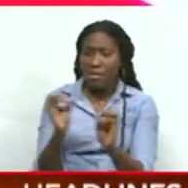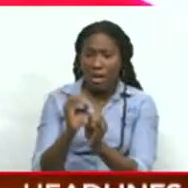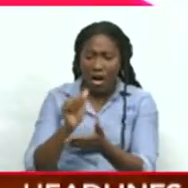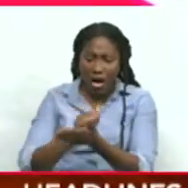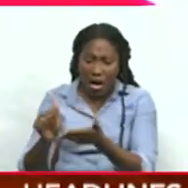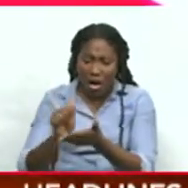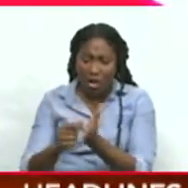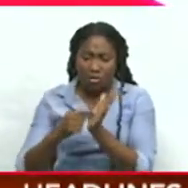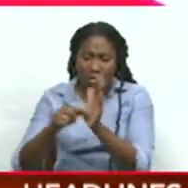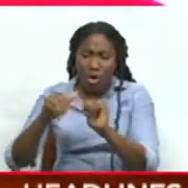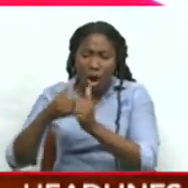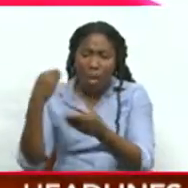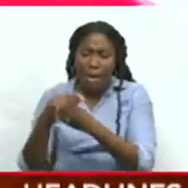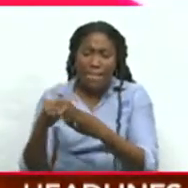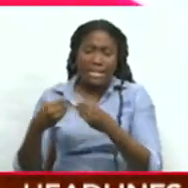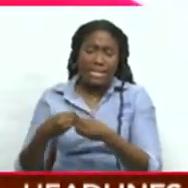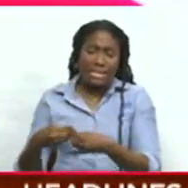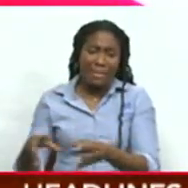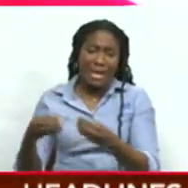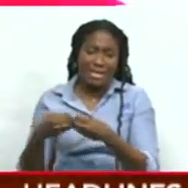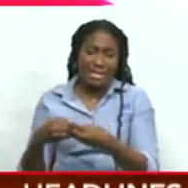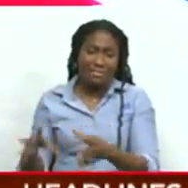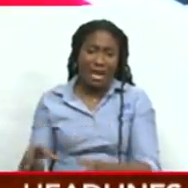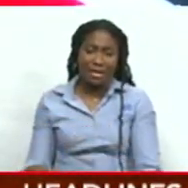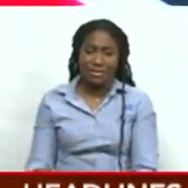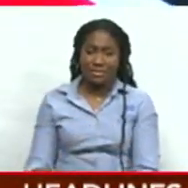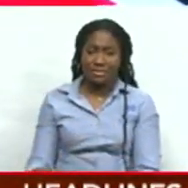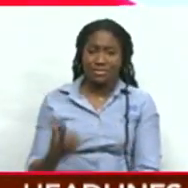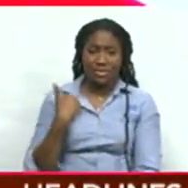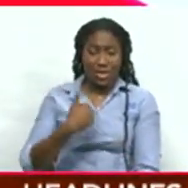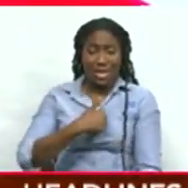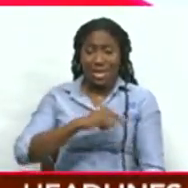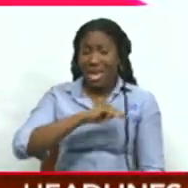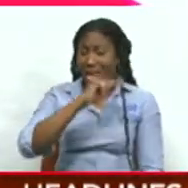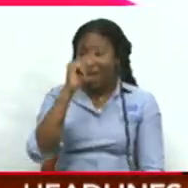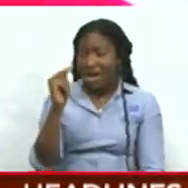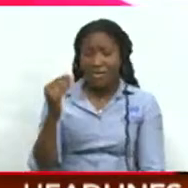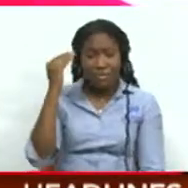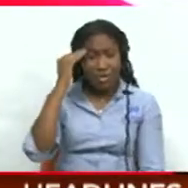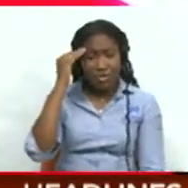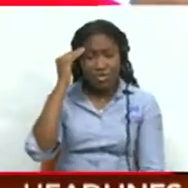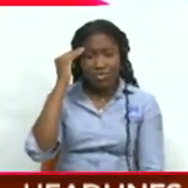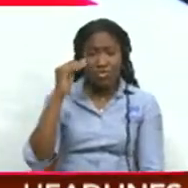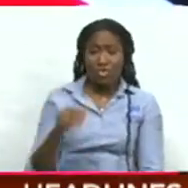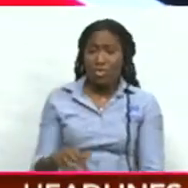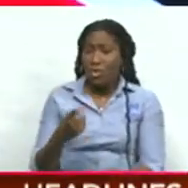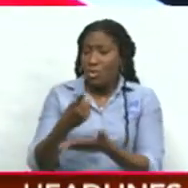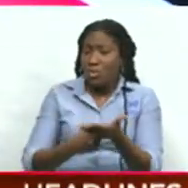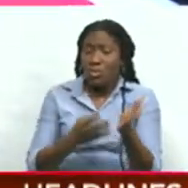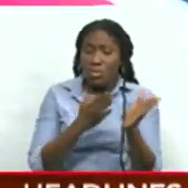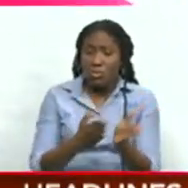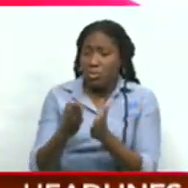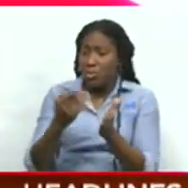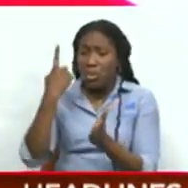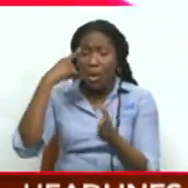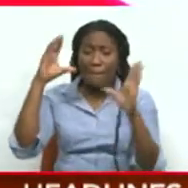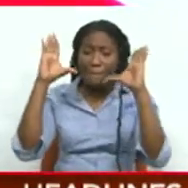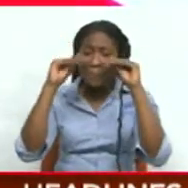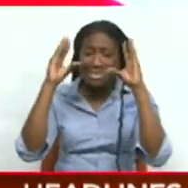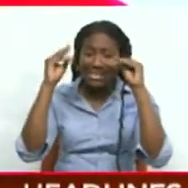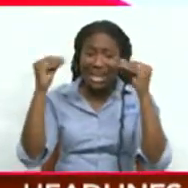these monies are being spent. One never knows what is the agenda of any proposed meeting.